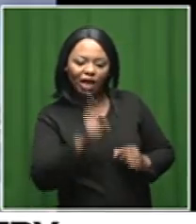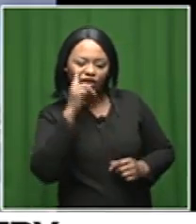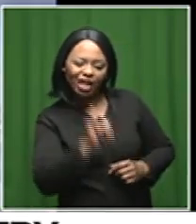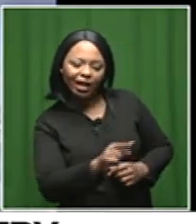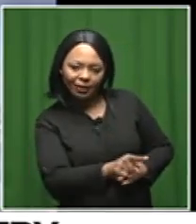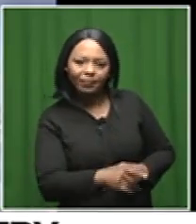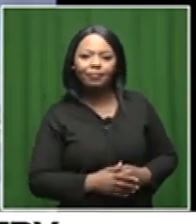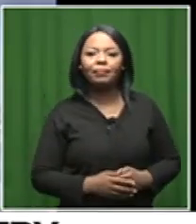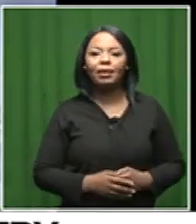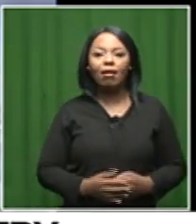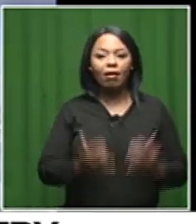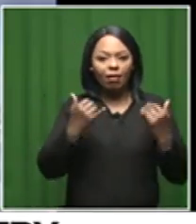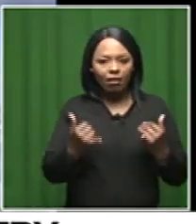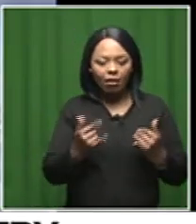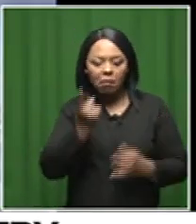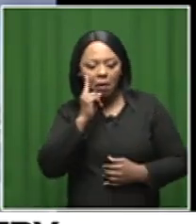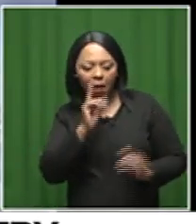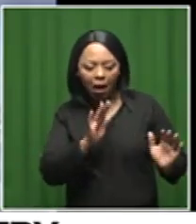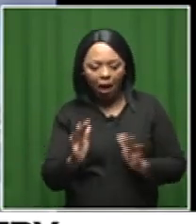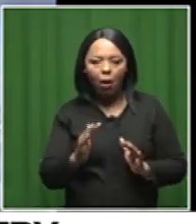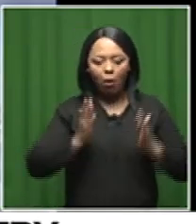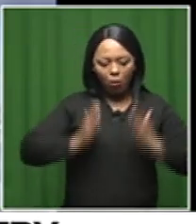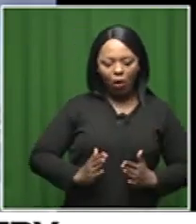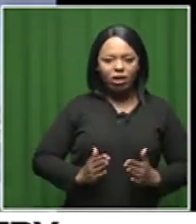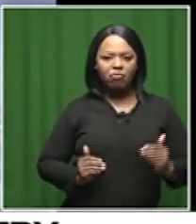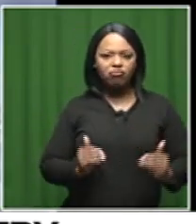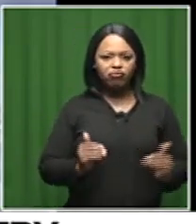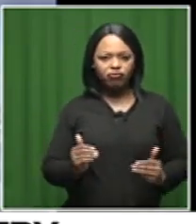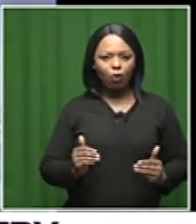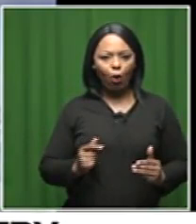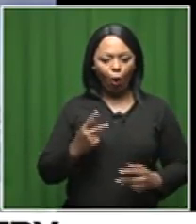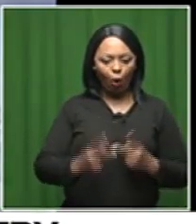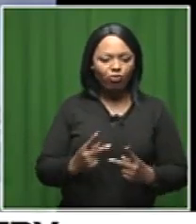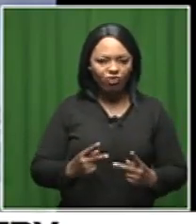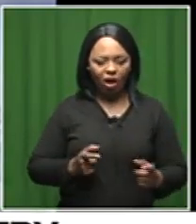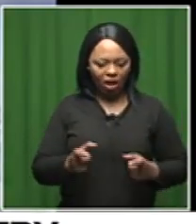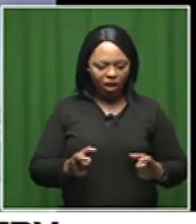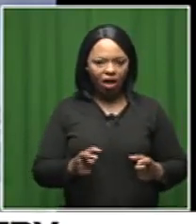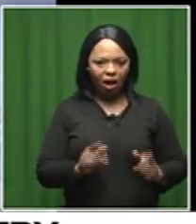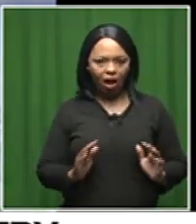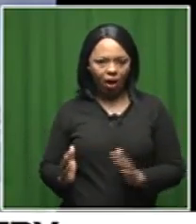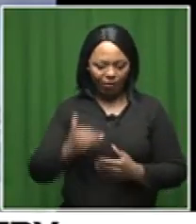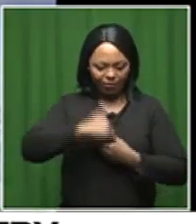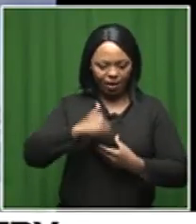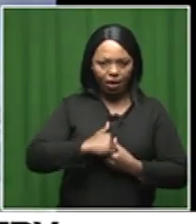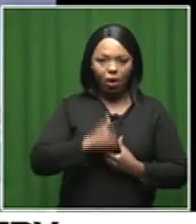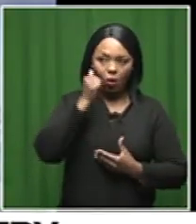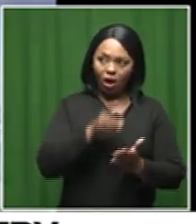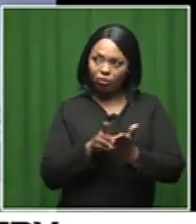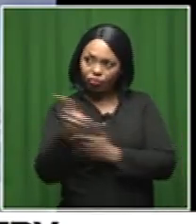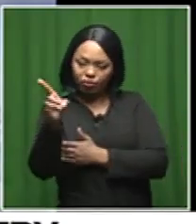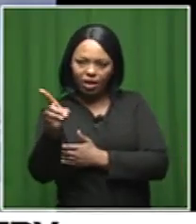excess we have encouraged your body to make. And the minute you stop doing the donation, your body just